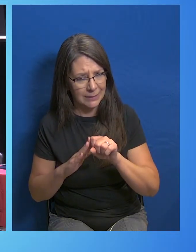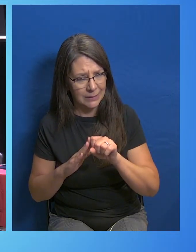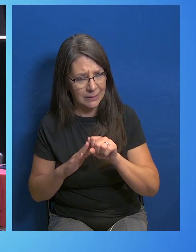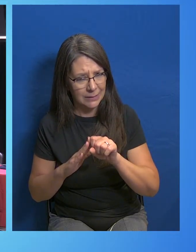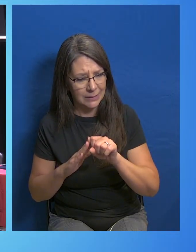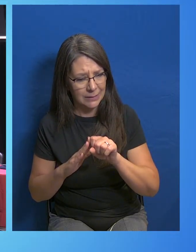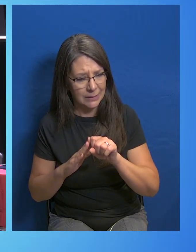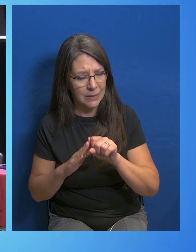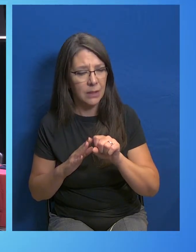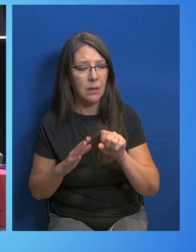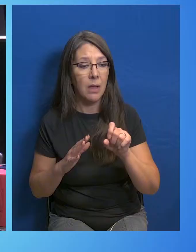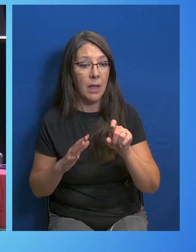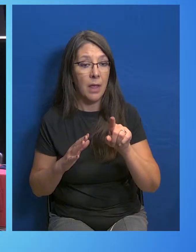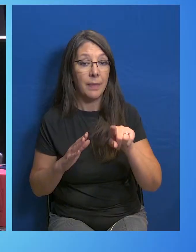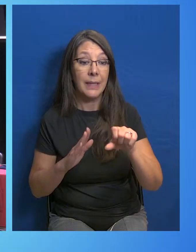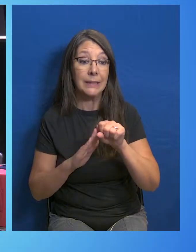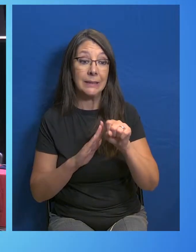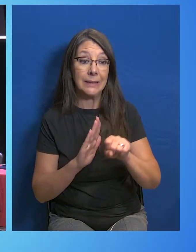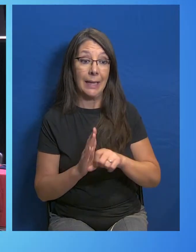Are they receptive to that?